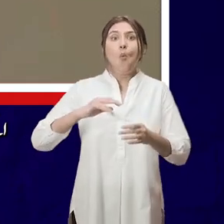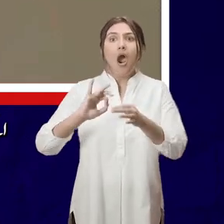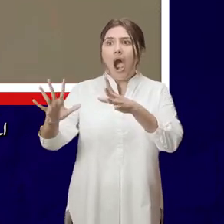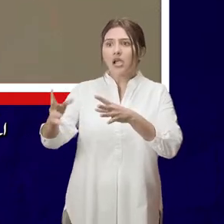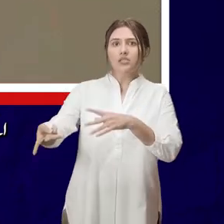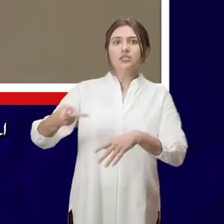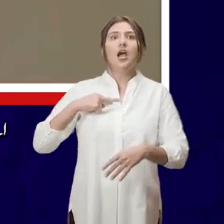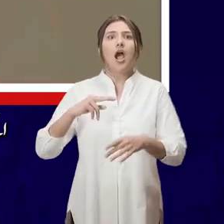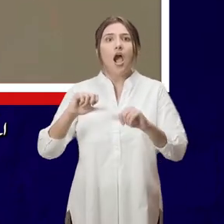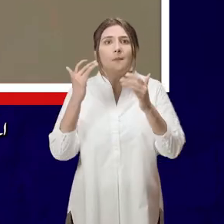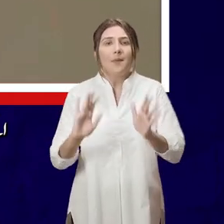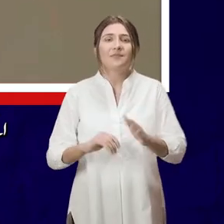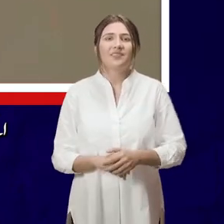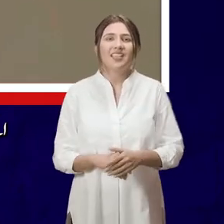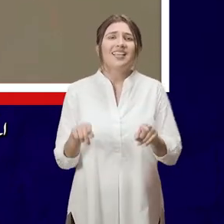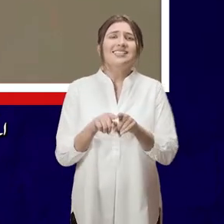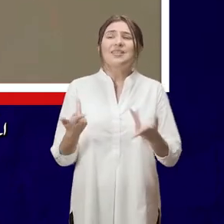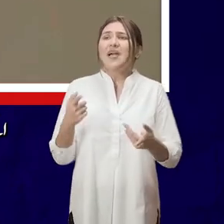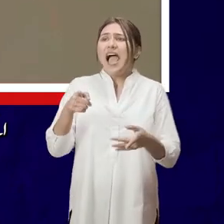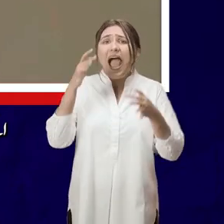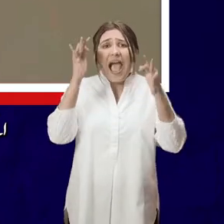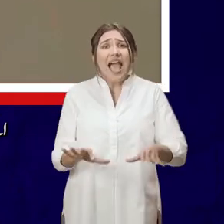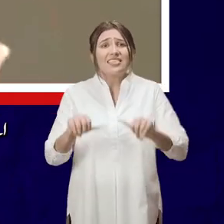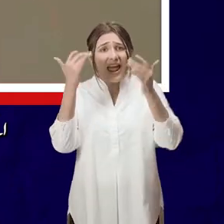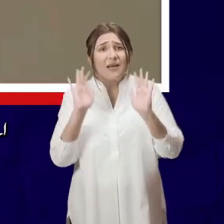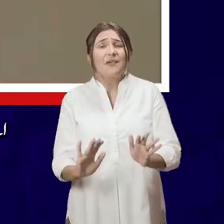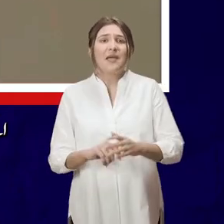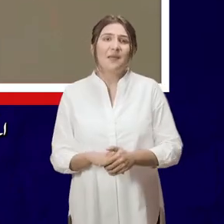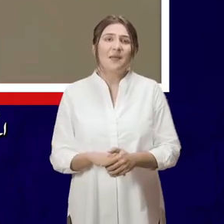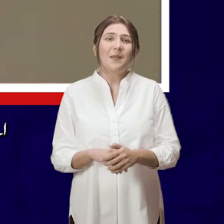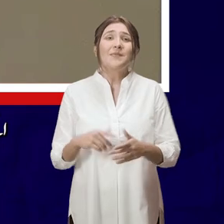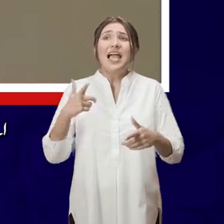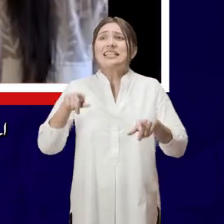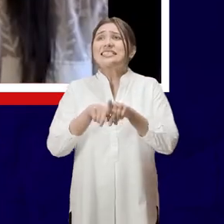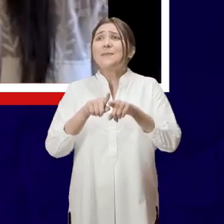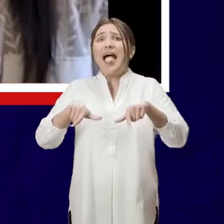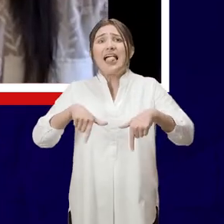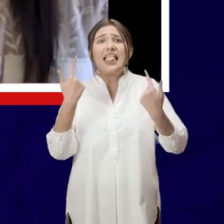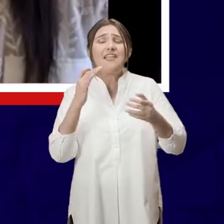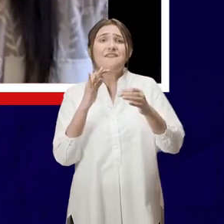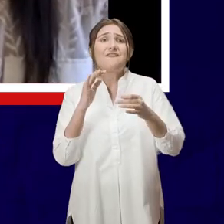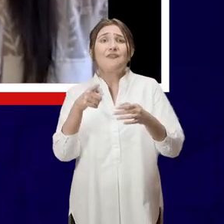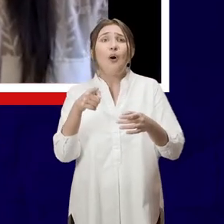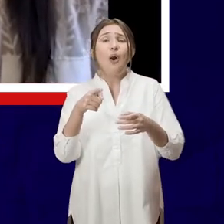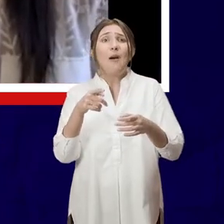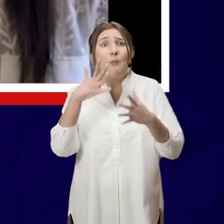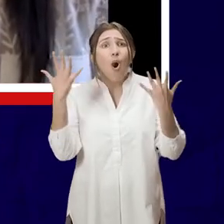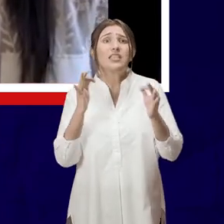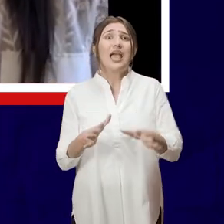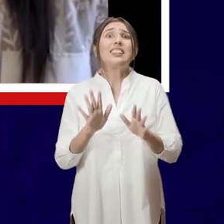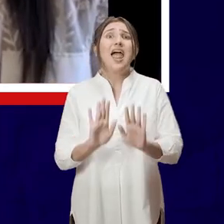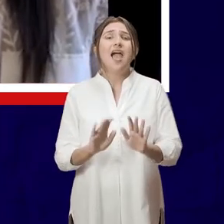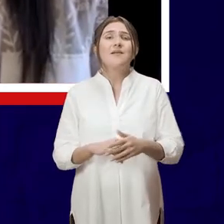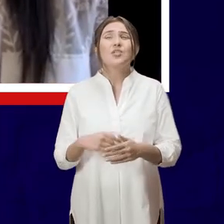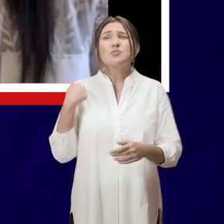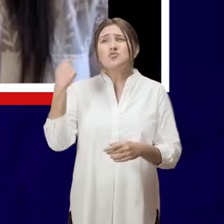are, for a hazard. I mean, you just actually invite hazards to yourself. So I wanted to elevate